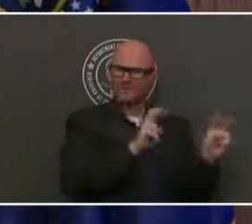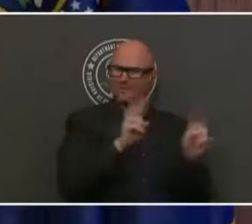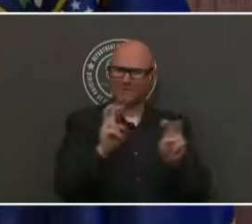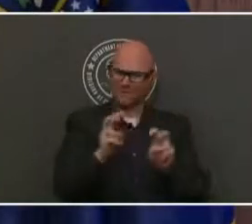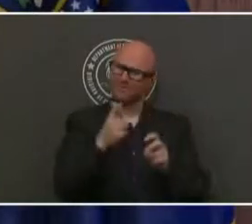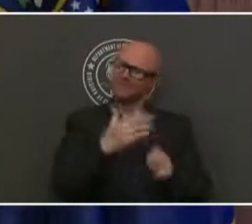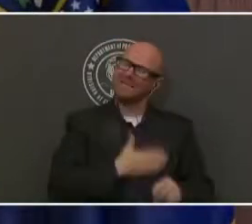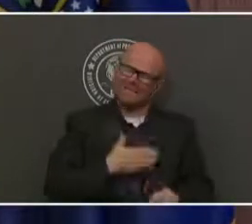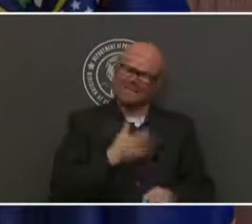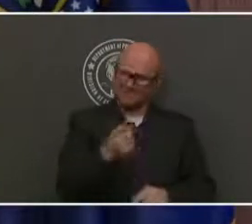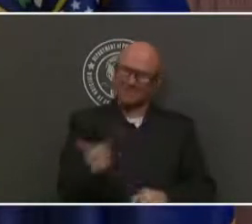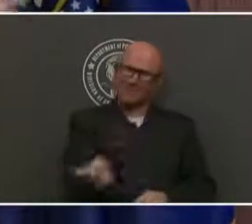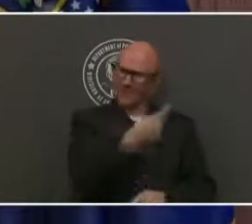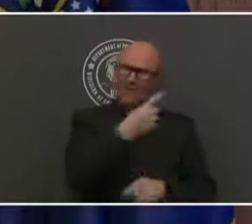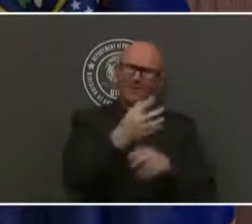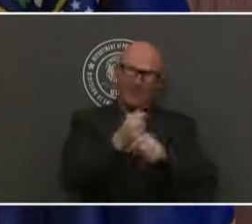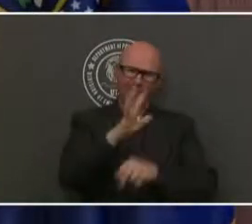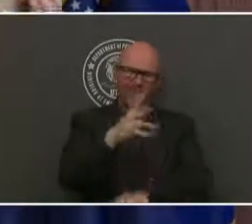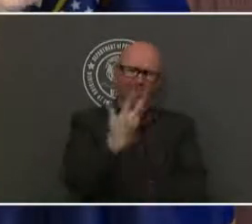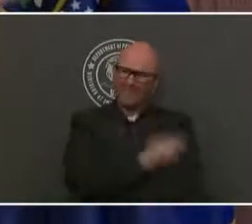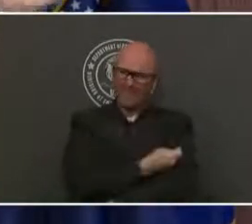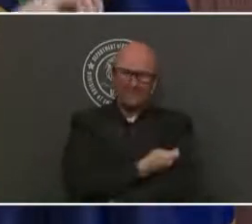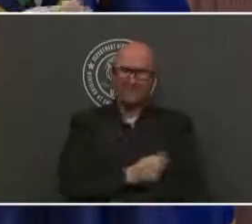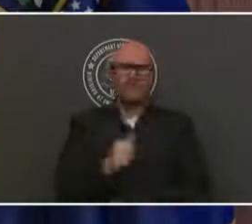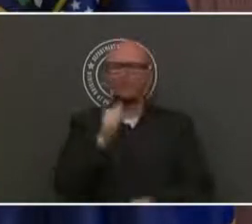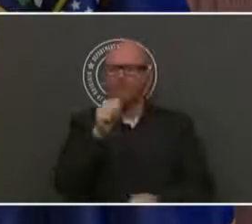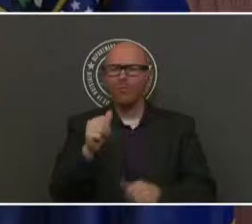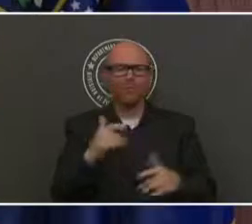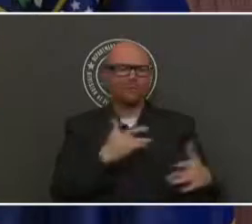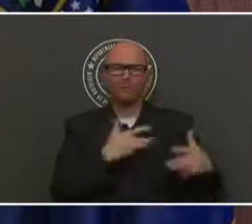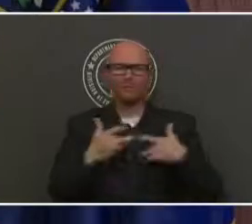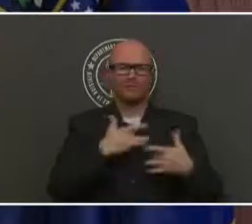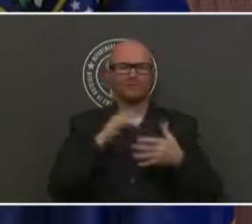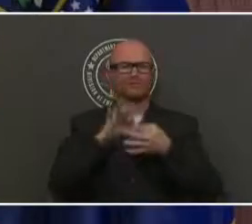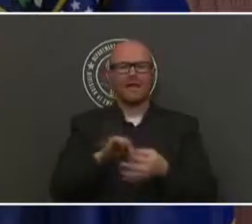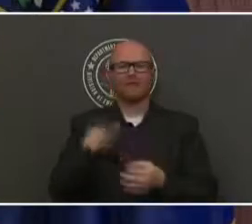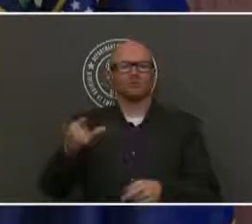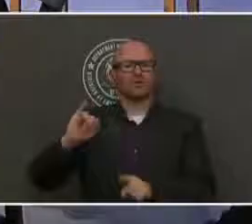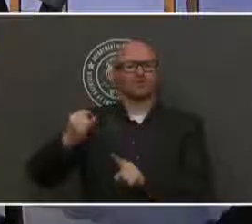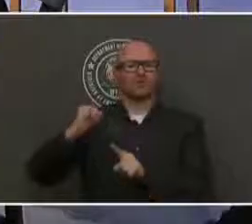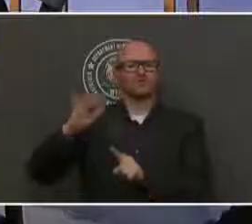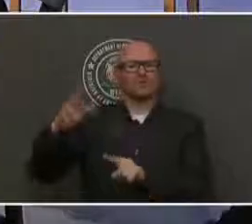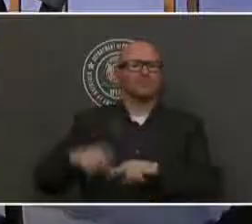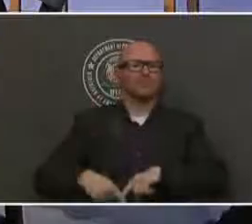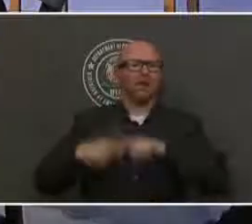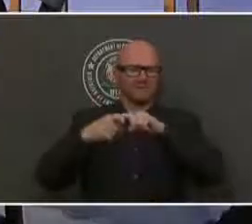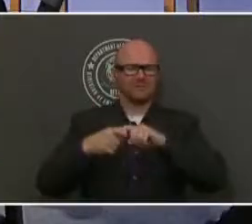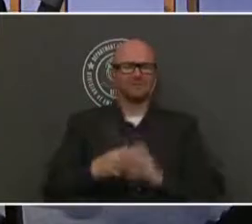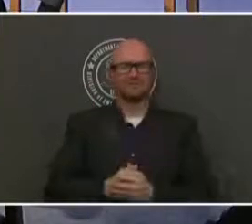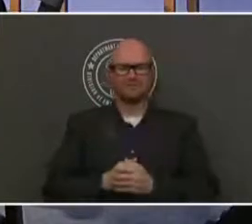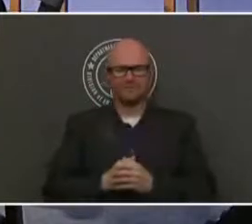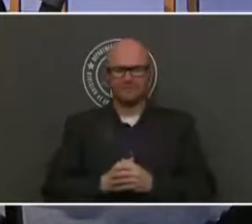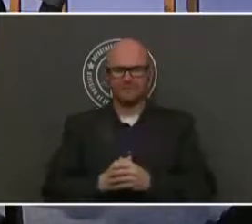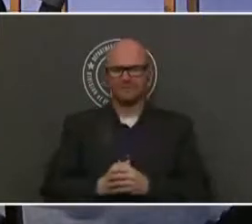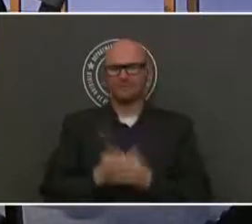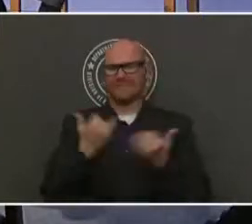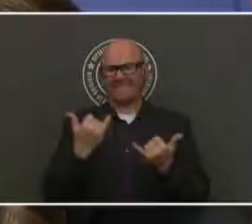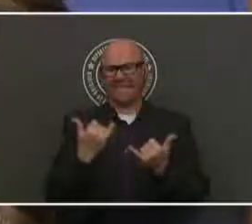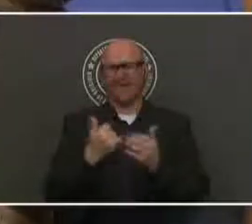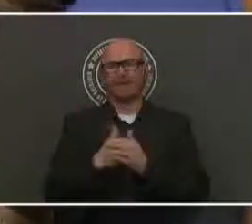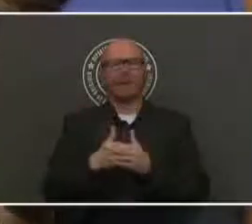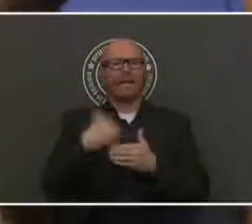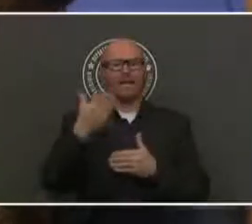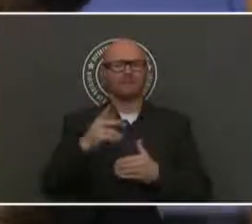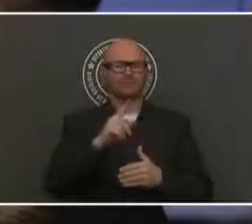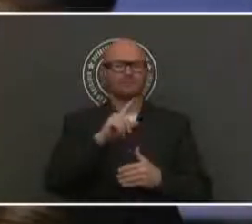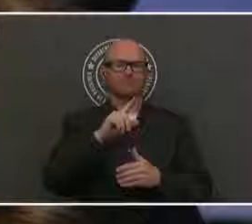that decision based on a concern that is being addressed. Okay, we'd like to go to a remote reporter right now. Bethany